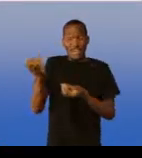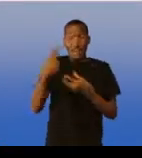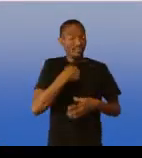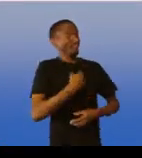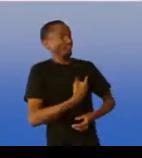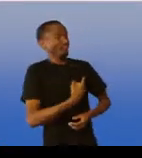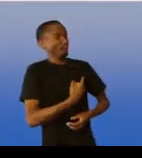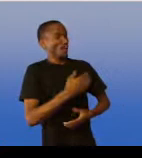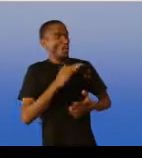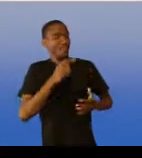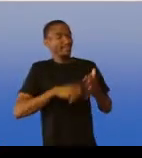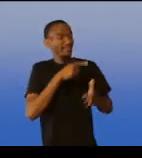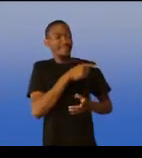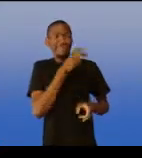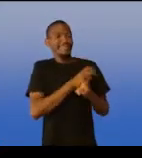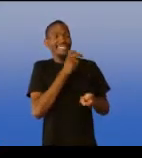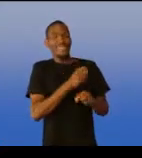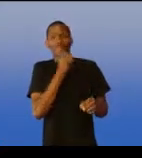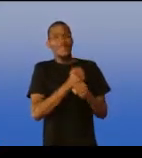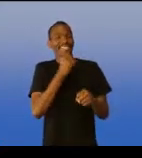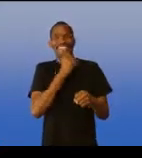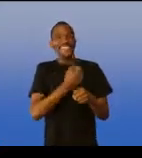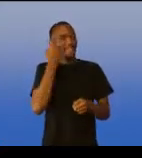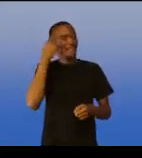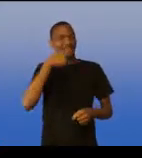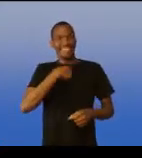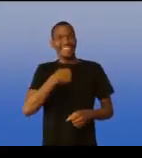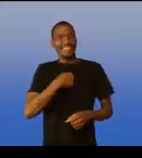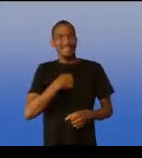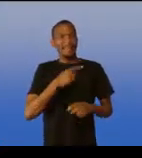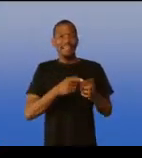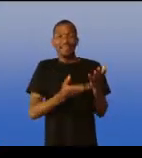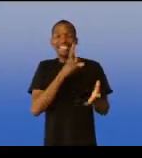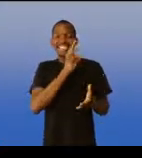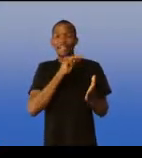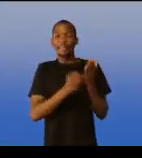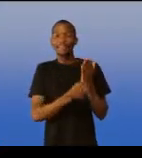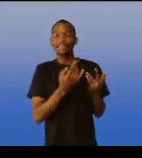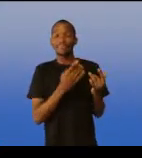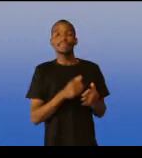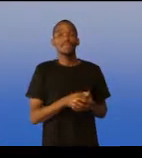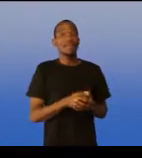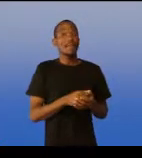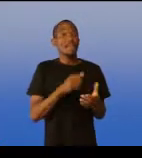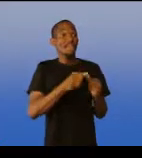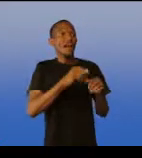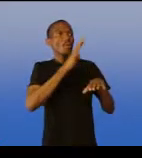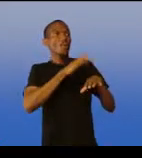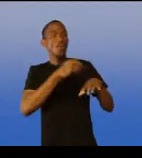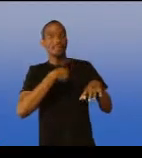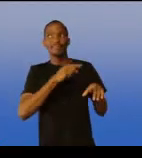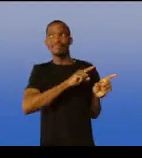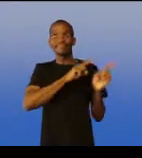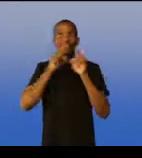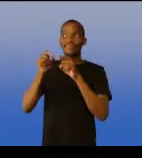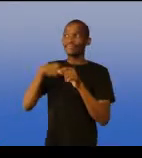so I'll see what I can do. After 6-7 months or so, she called me, she said, I need you to come and meet somebody. So I went there and I